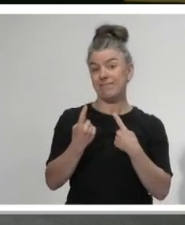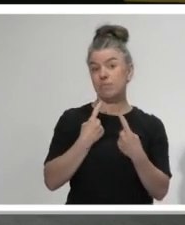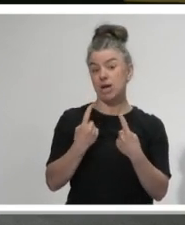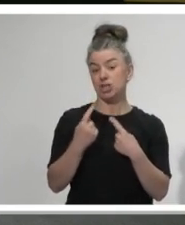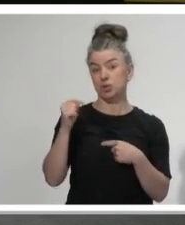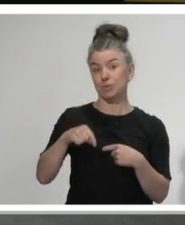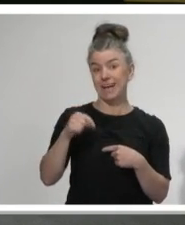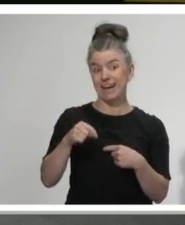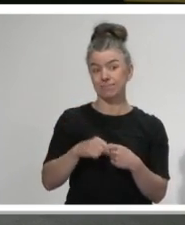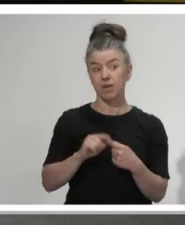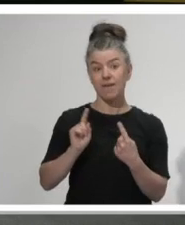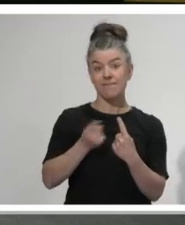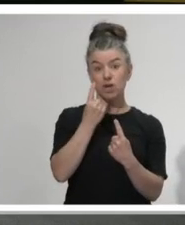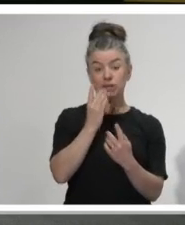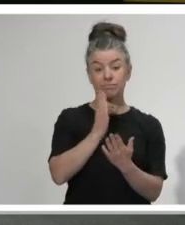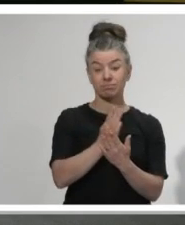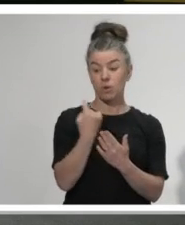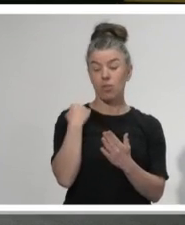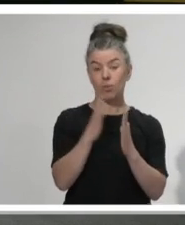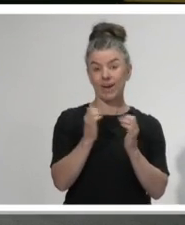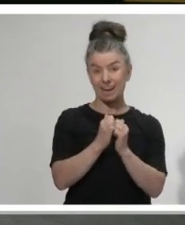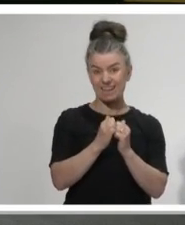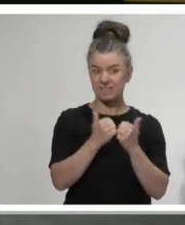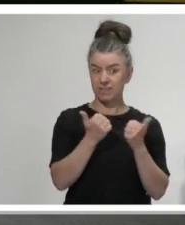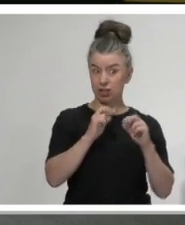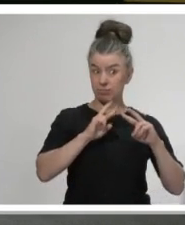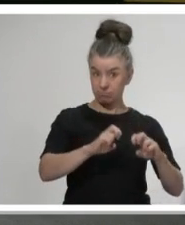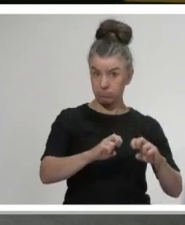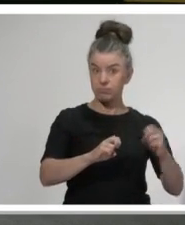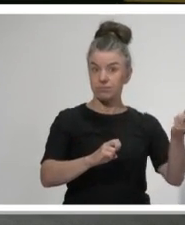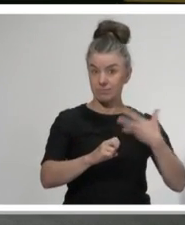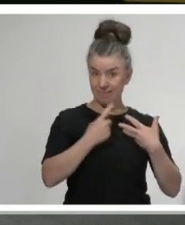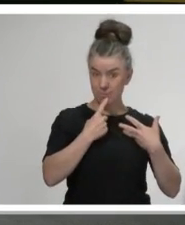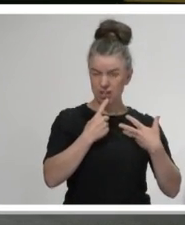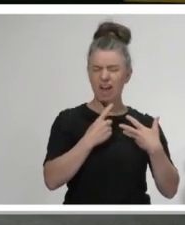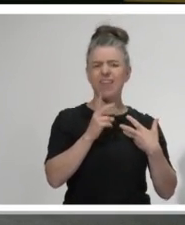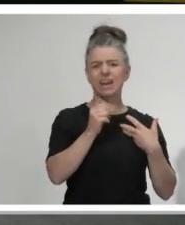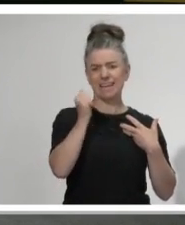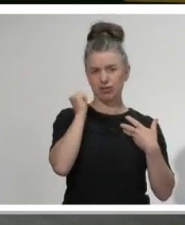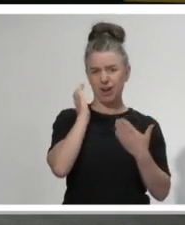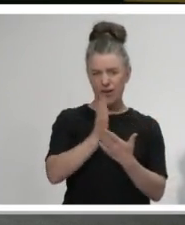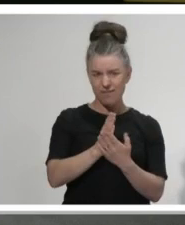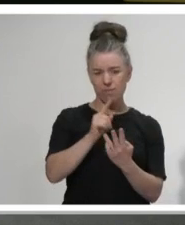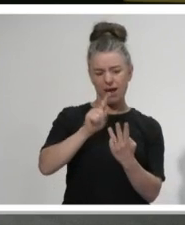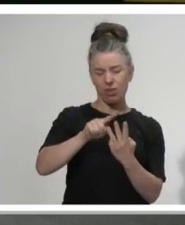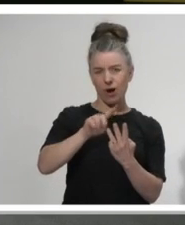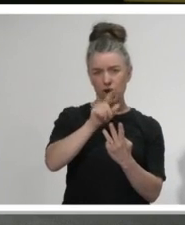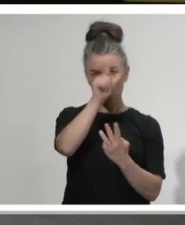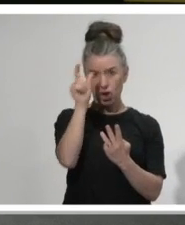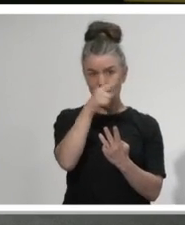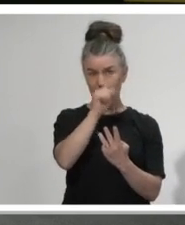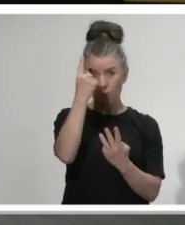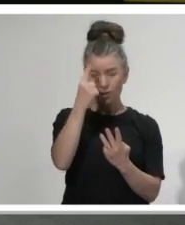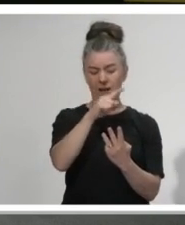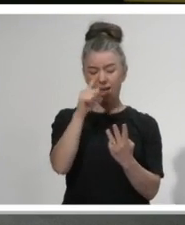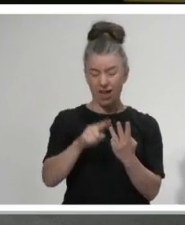over the weekend, so there was some initial investigation that happened there. Then there was a case yesterday and then again today. So there's been extensive